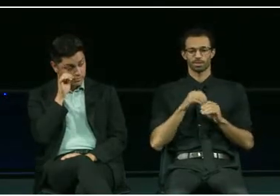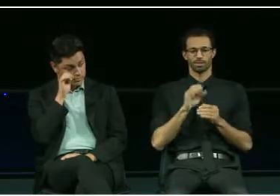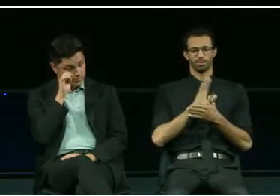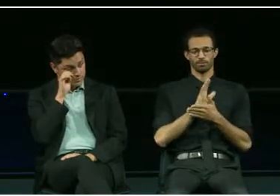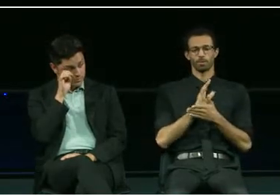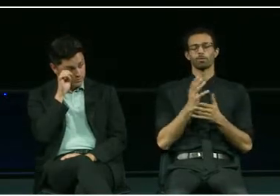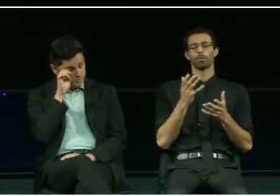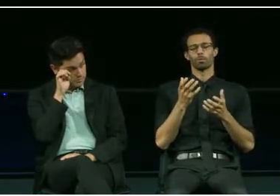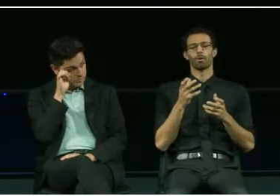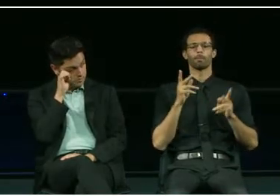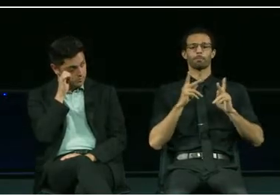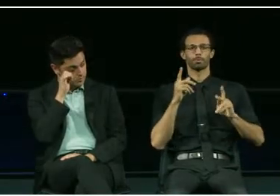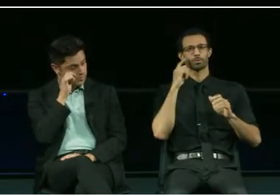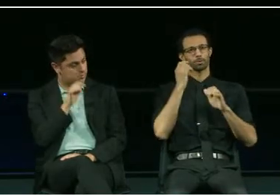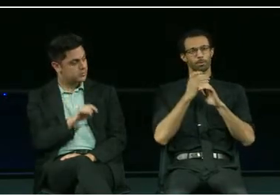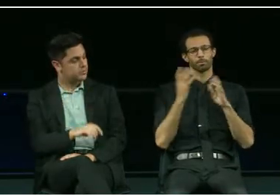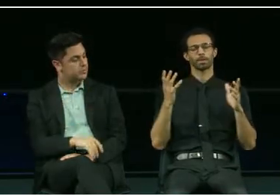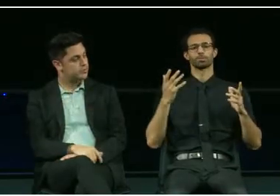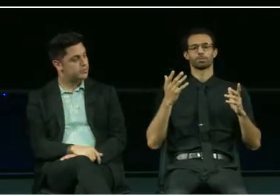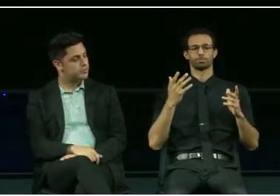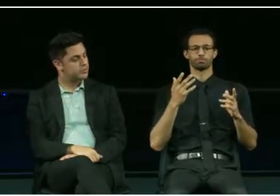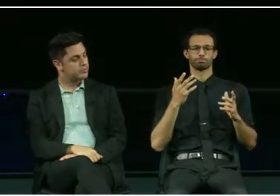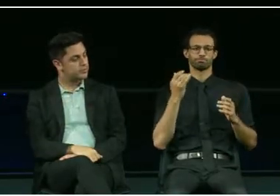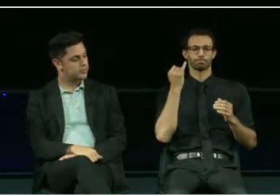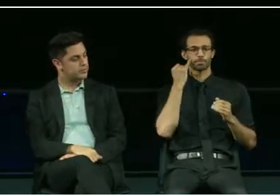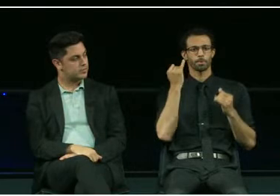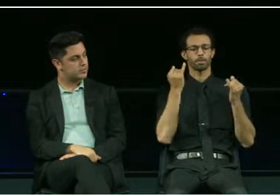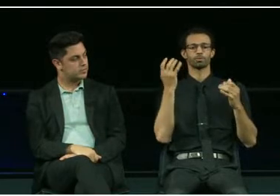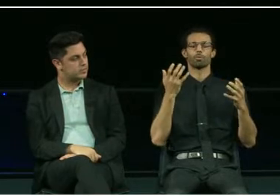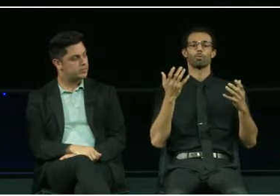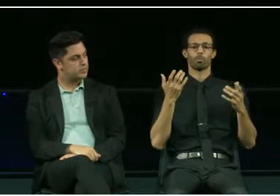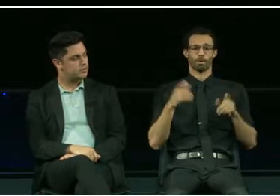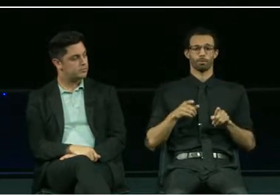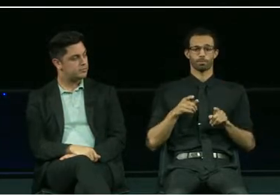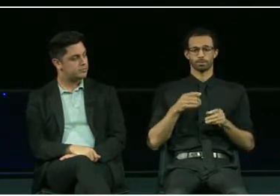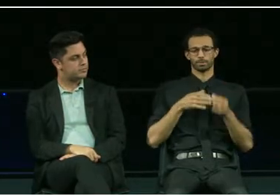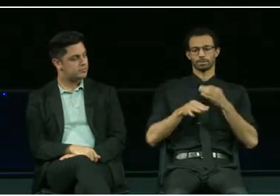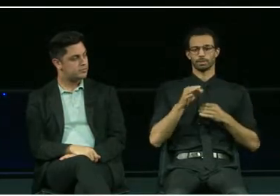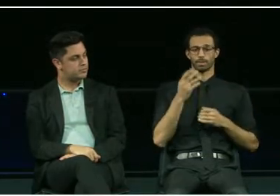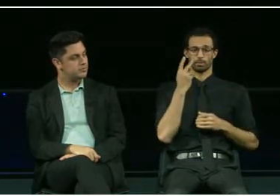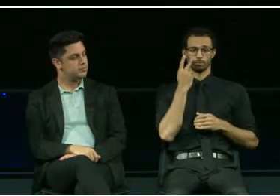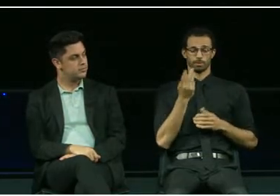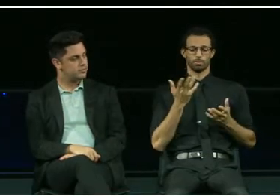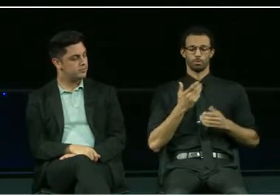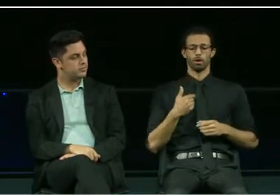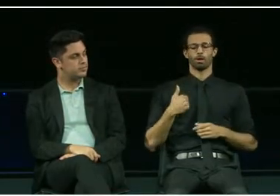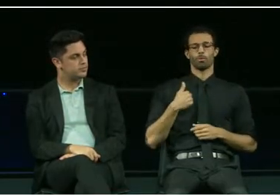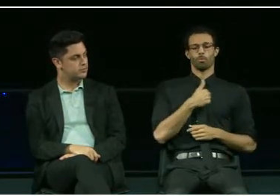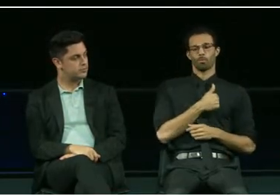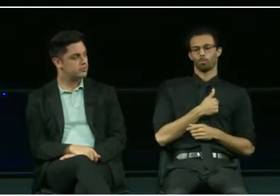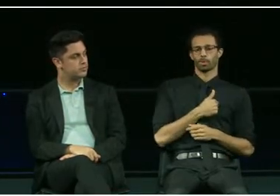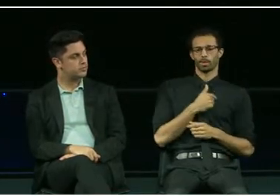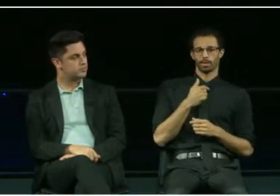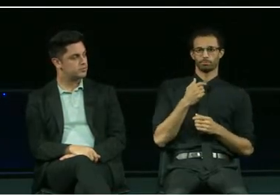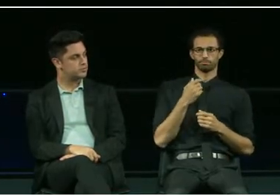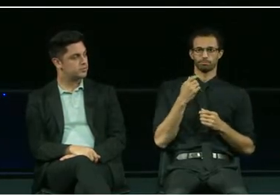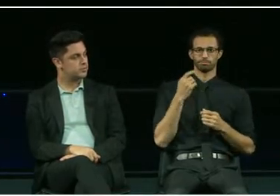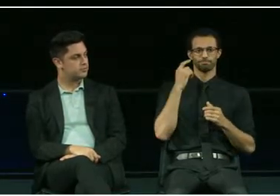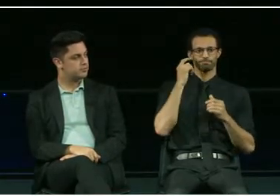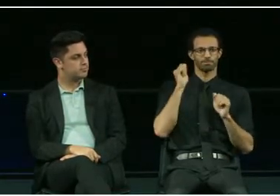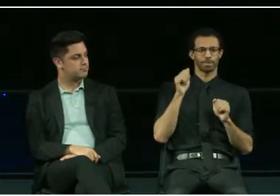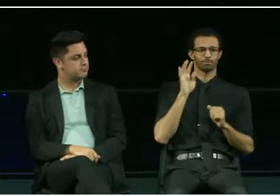able to imagine what happened instead of seeing what we imagined happened. And